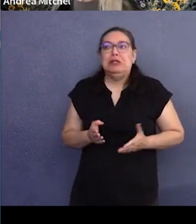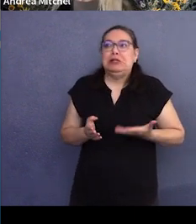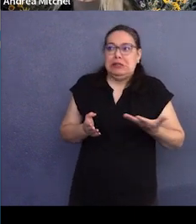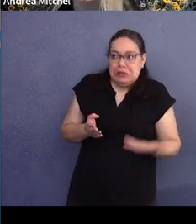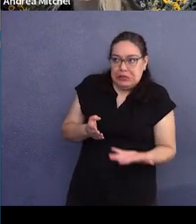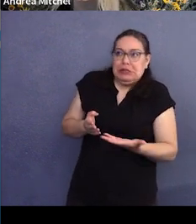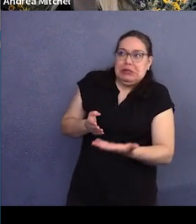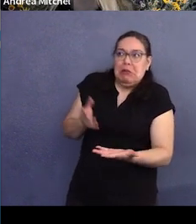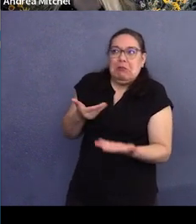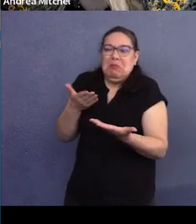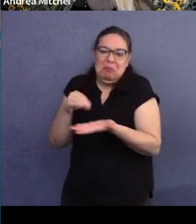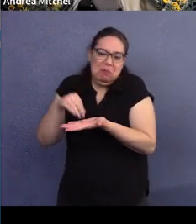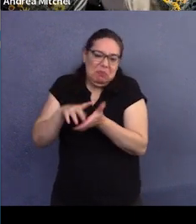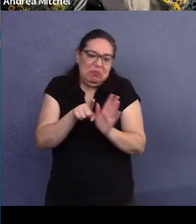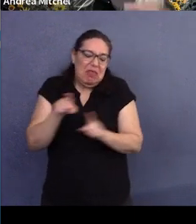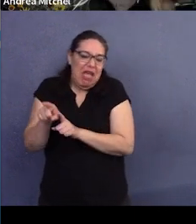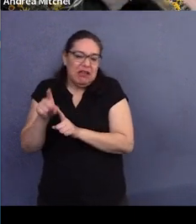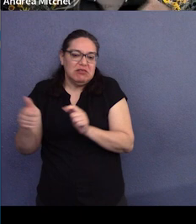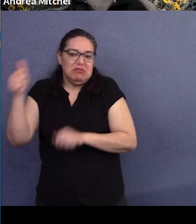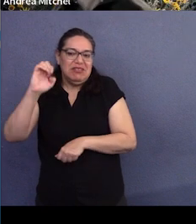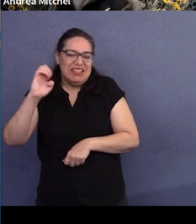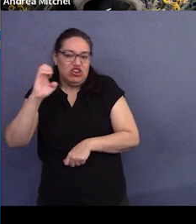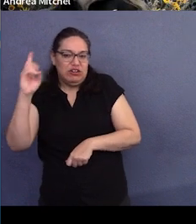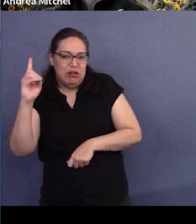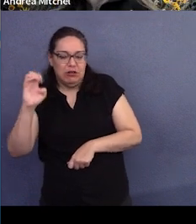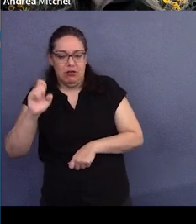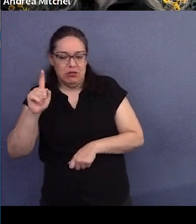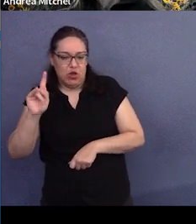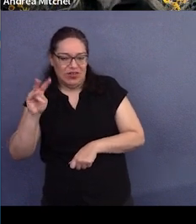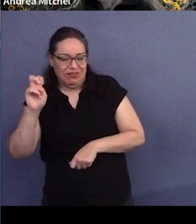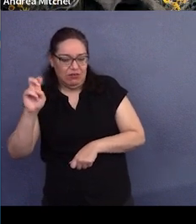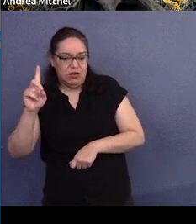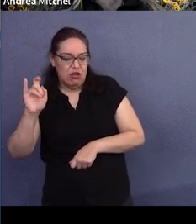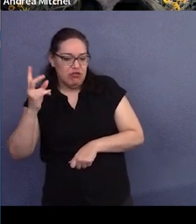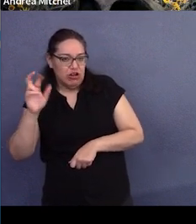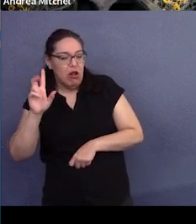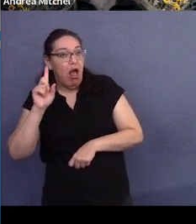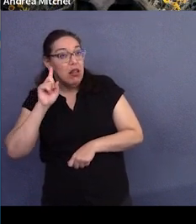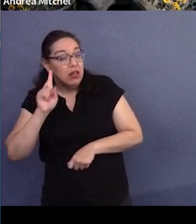Unless, and Jennifer, see what you think about this, unless